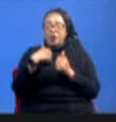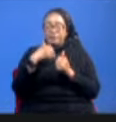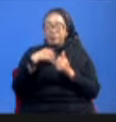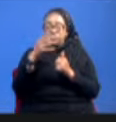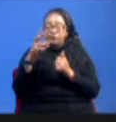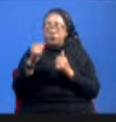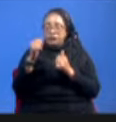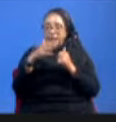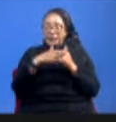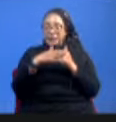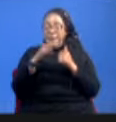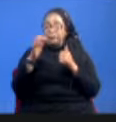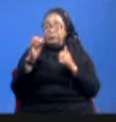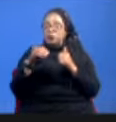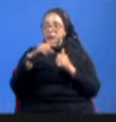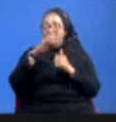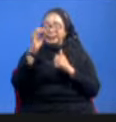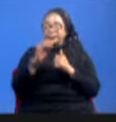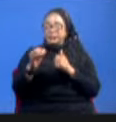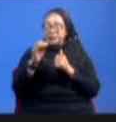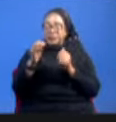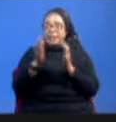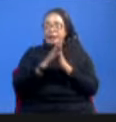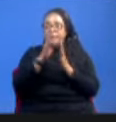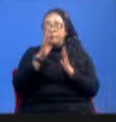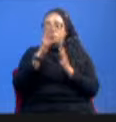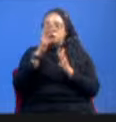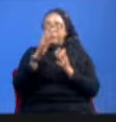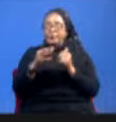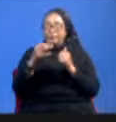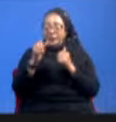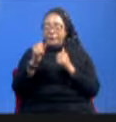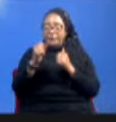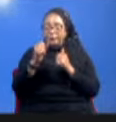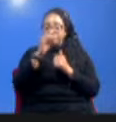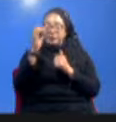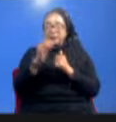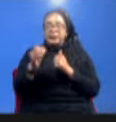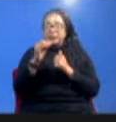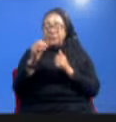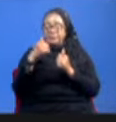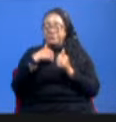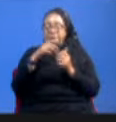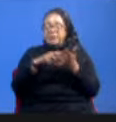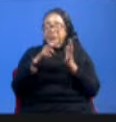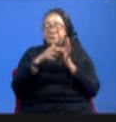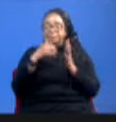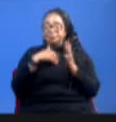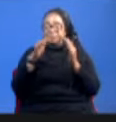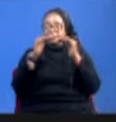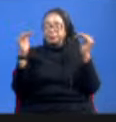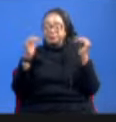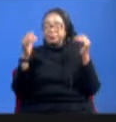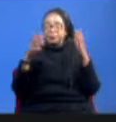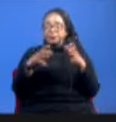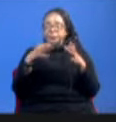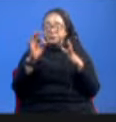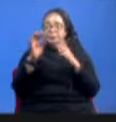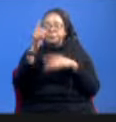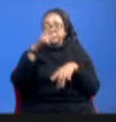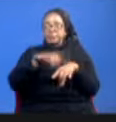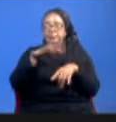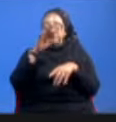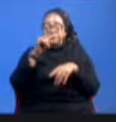to 44.5 billion shillings, keeping it ahead of its closest rival, that's Equity Group, for the first time since